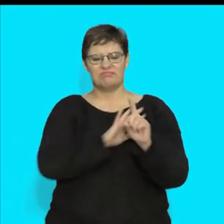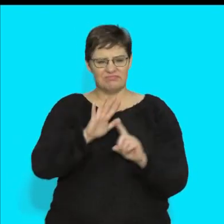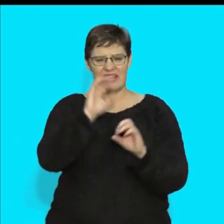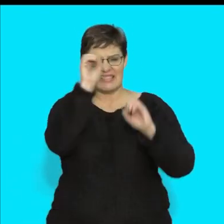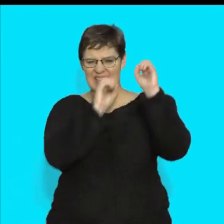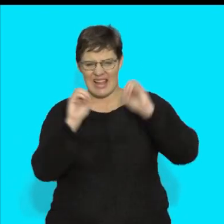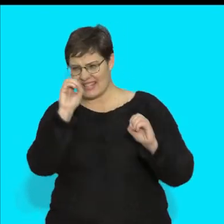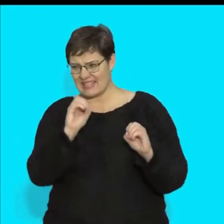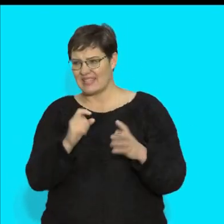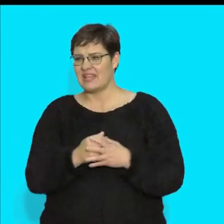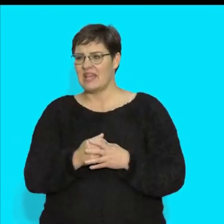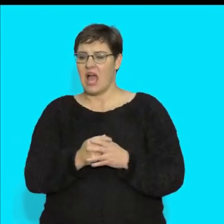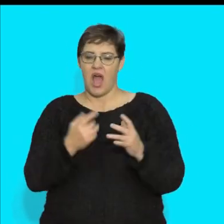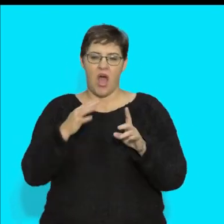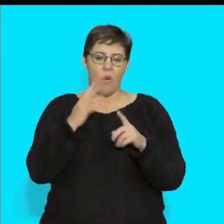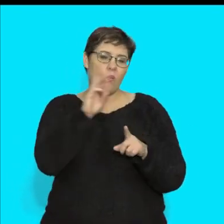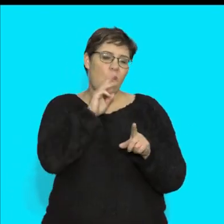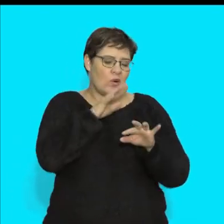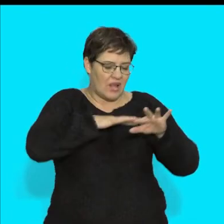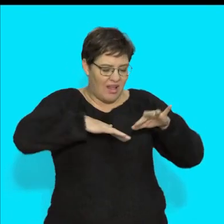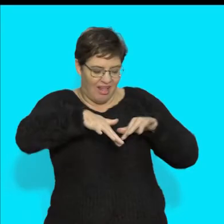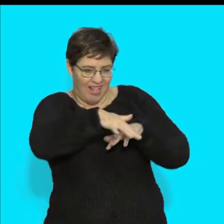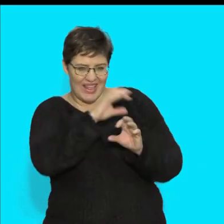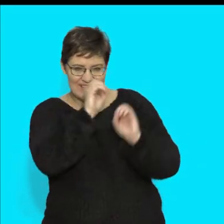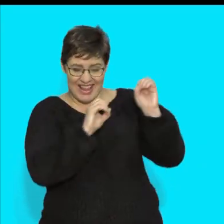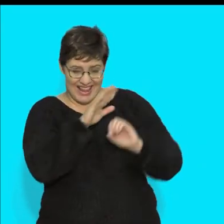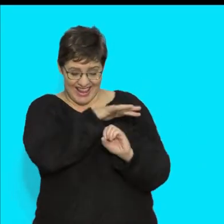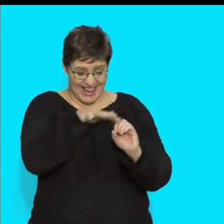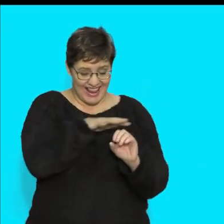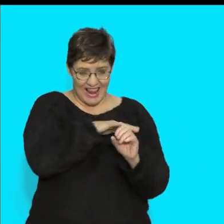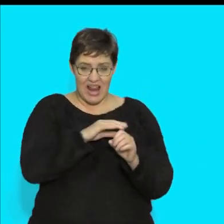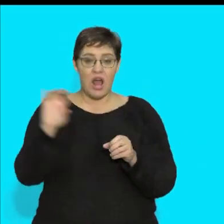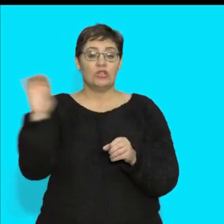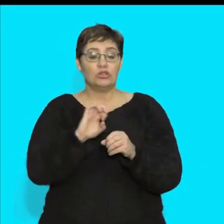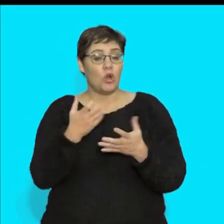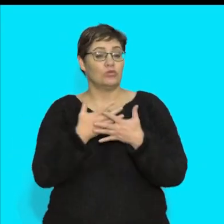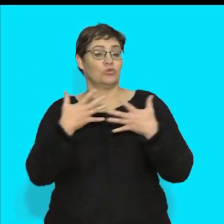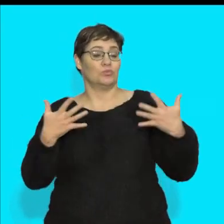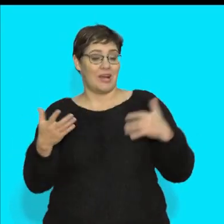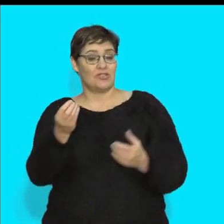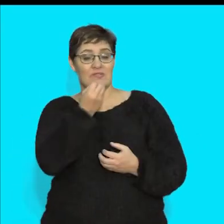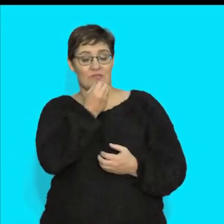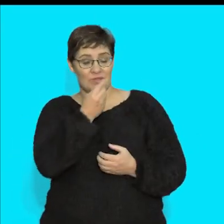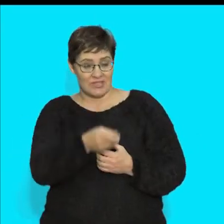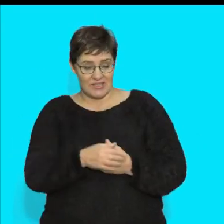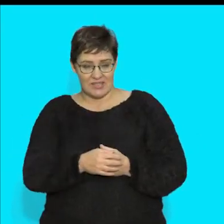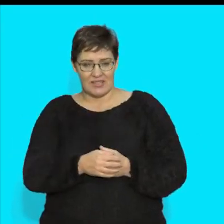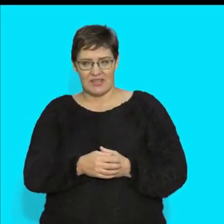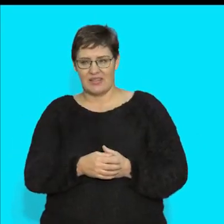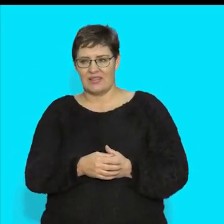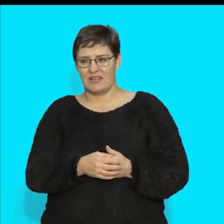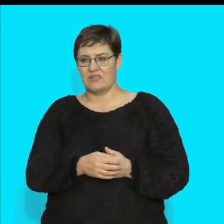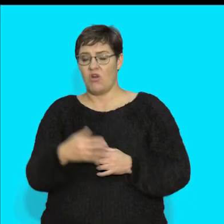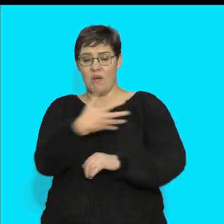got this interstitial fluid. Now, if I have a lot of salt in my diet, imagine there's a lot of salt in my